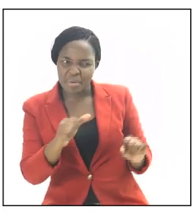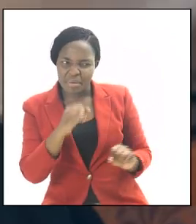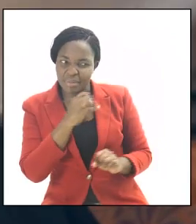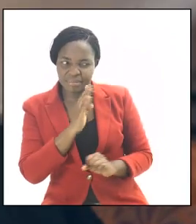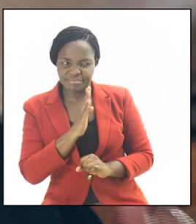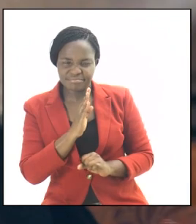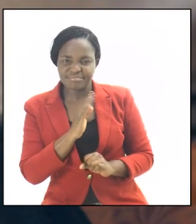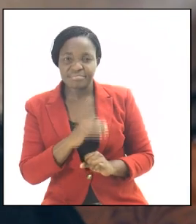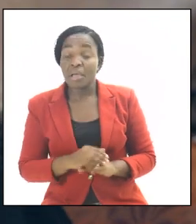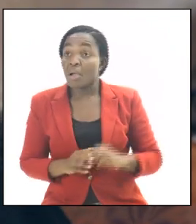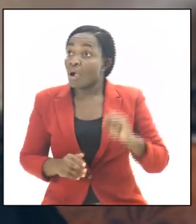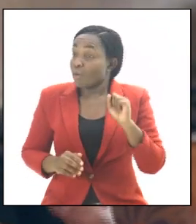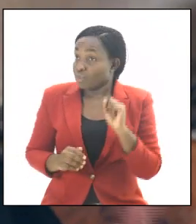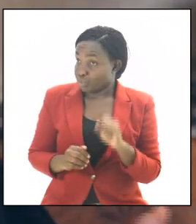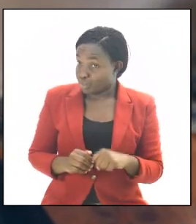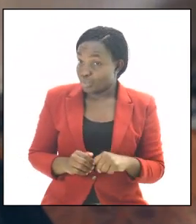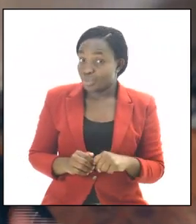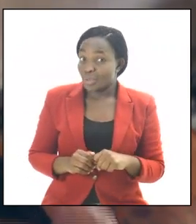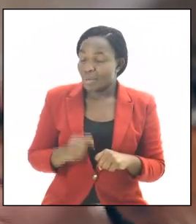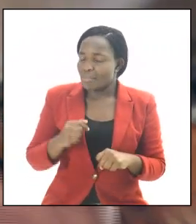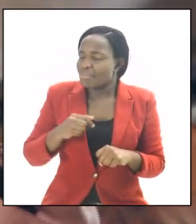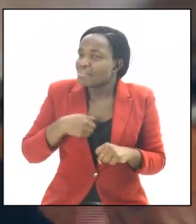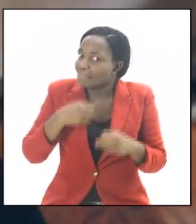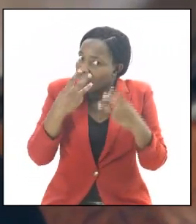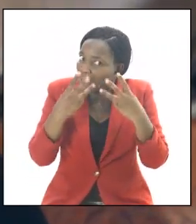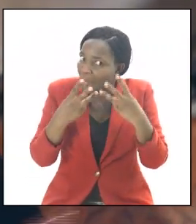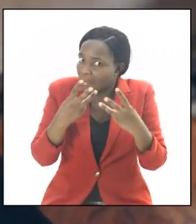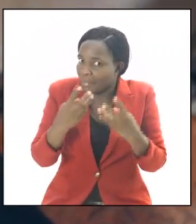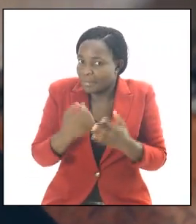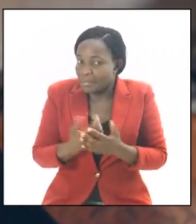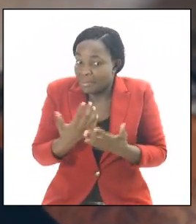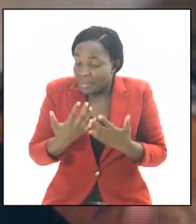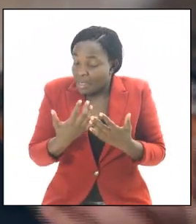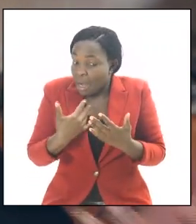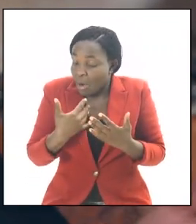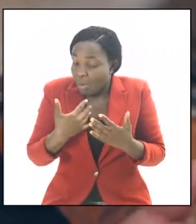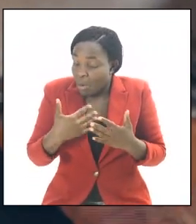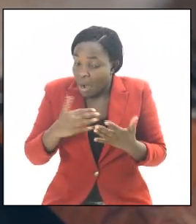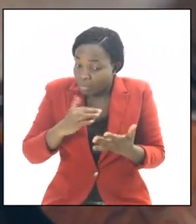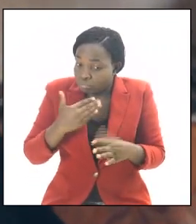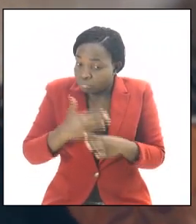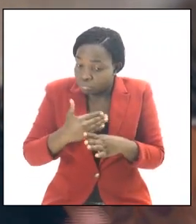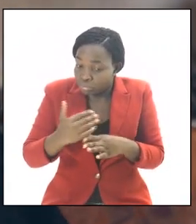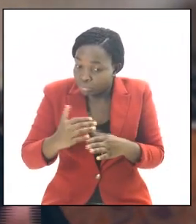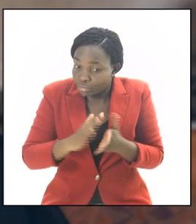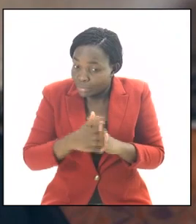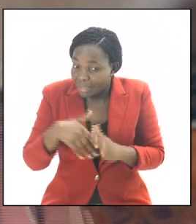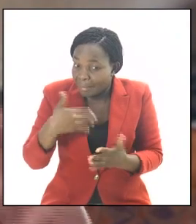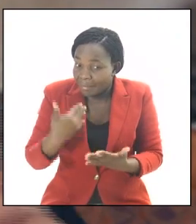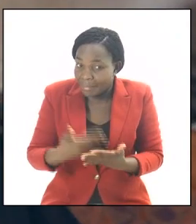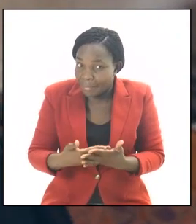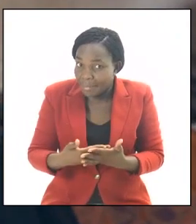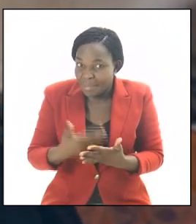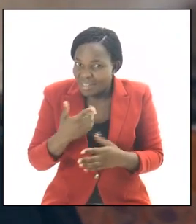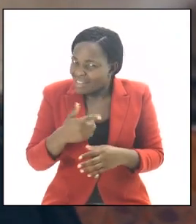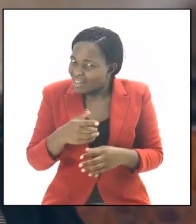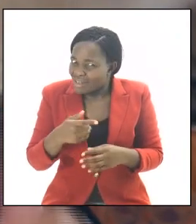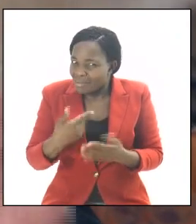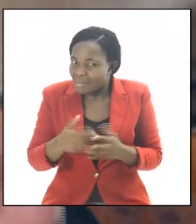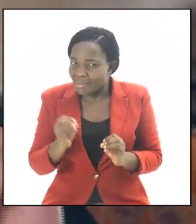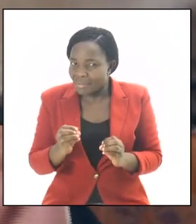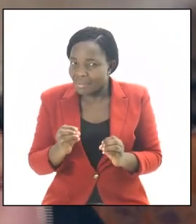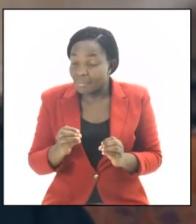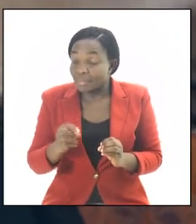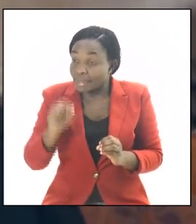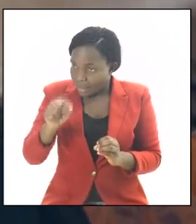Sally. Wow! I was worried that our investigation would be a flop, but it's not. Let's draw another circle, but